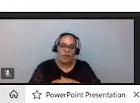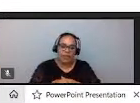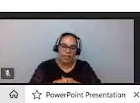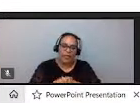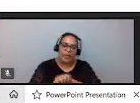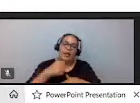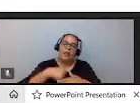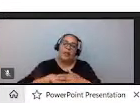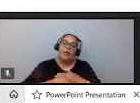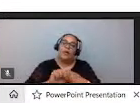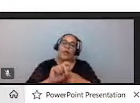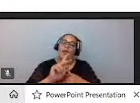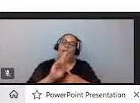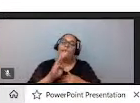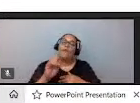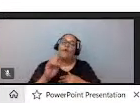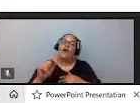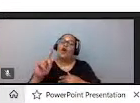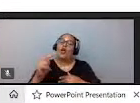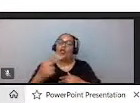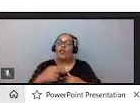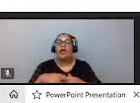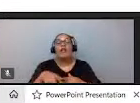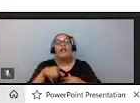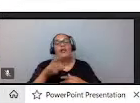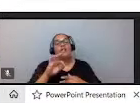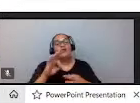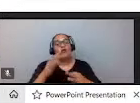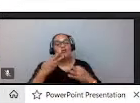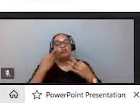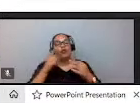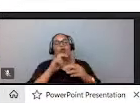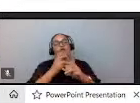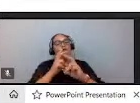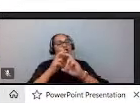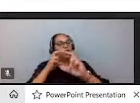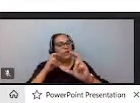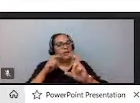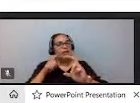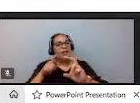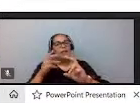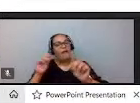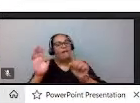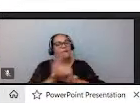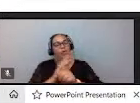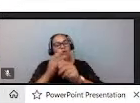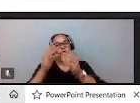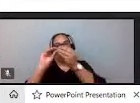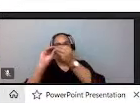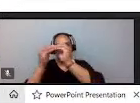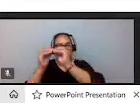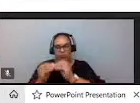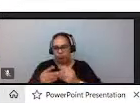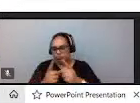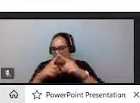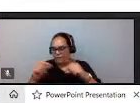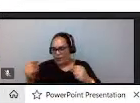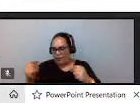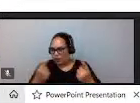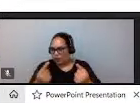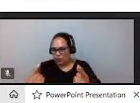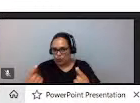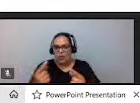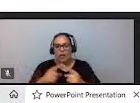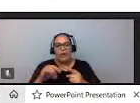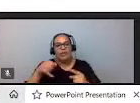the birth that is predominantly on ctmt used for containers that there was a complete refurbishment undertaken and complete